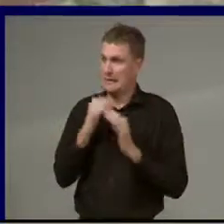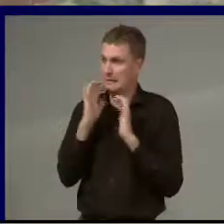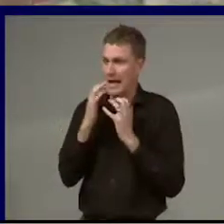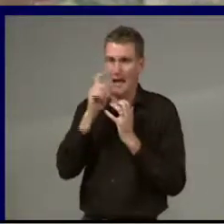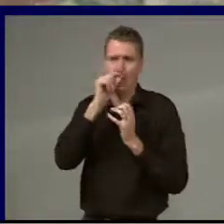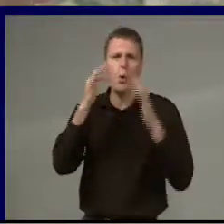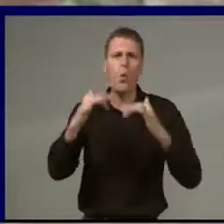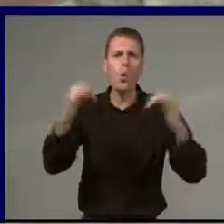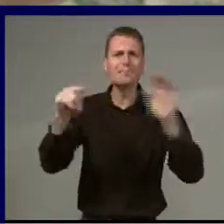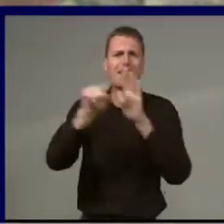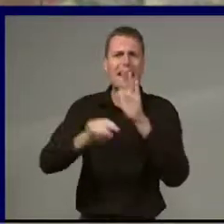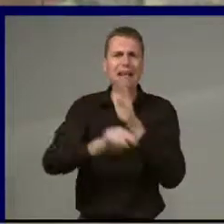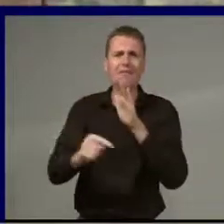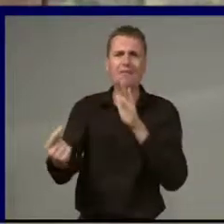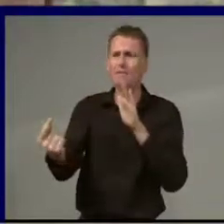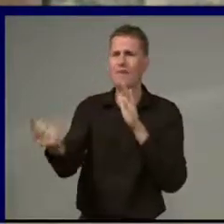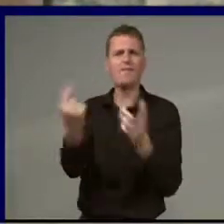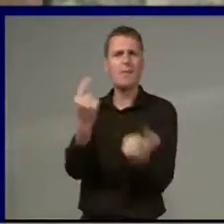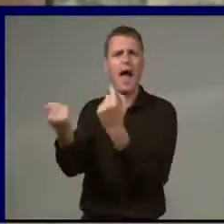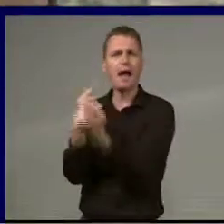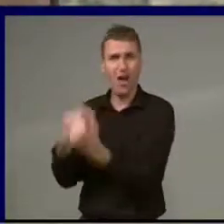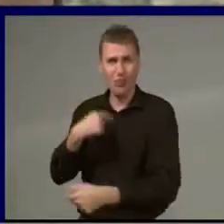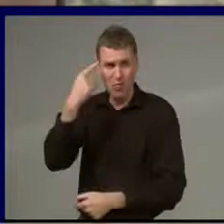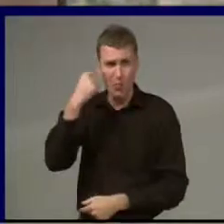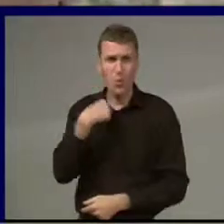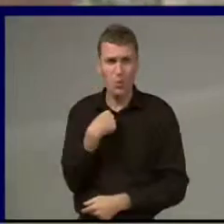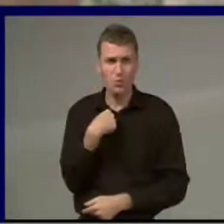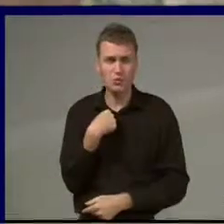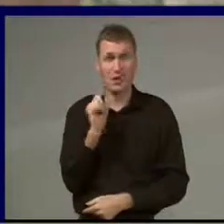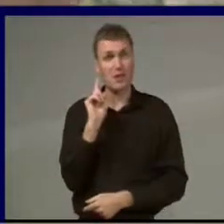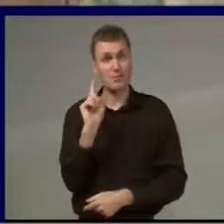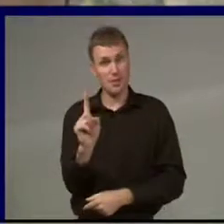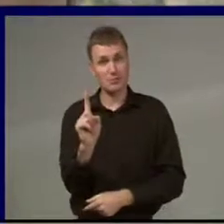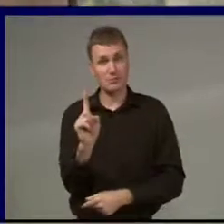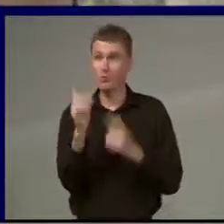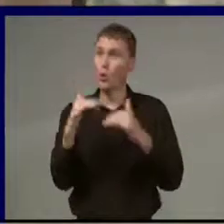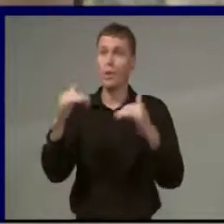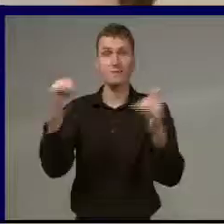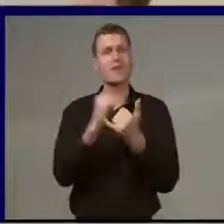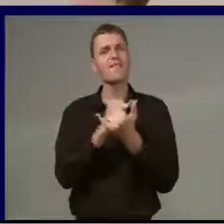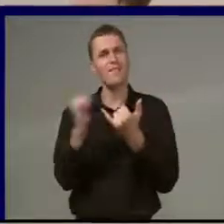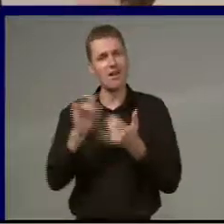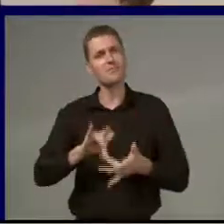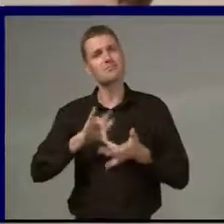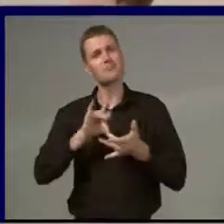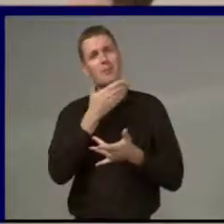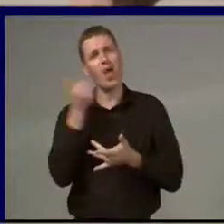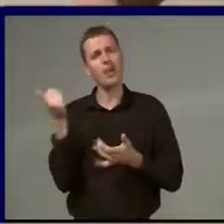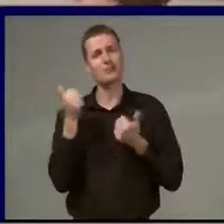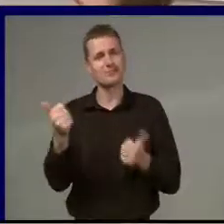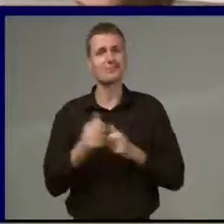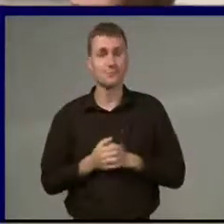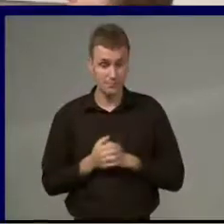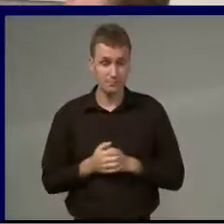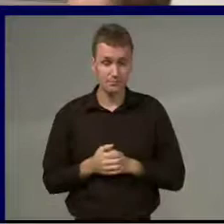and what that would come across, but the audience was very, very polite. The I'm an